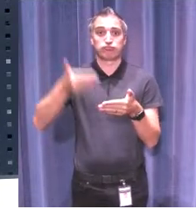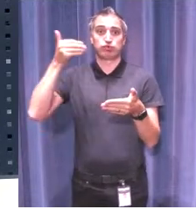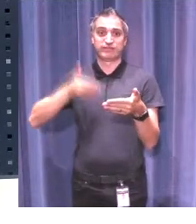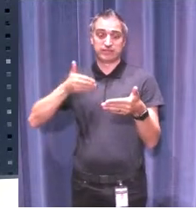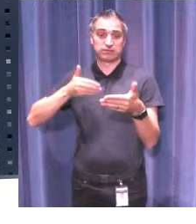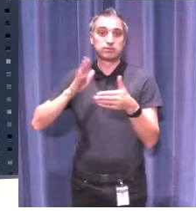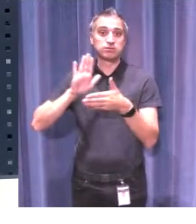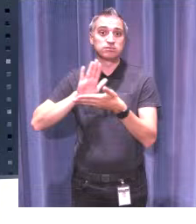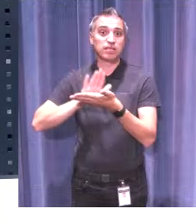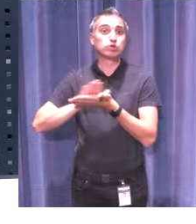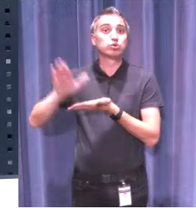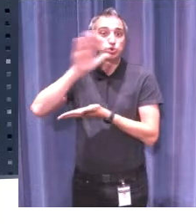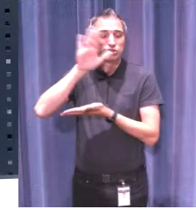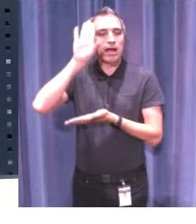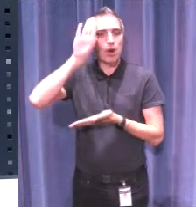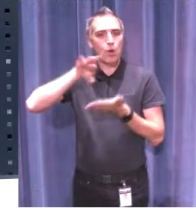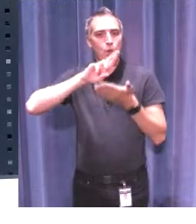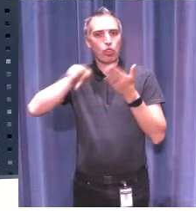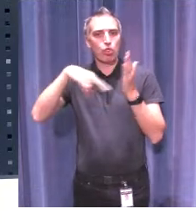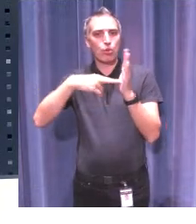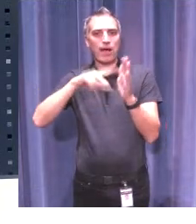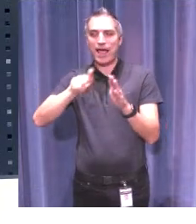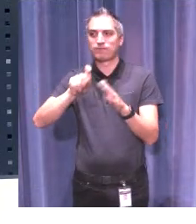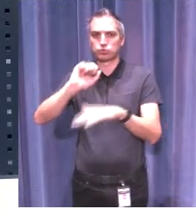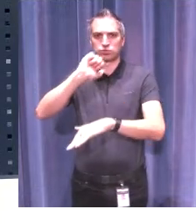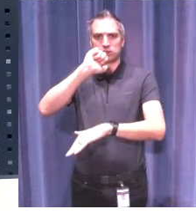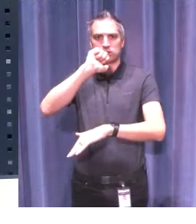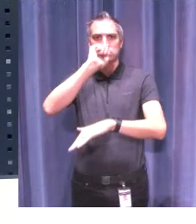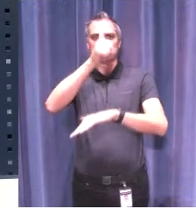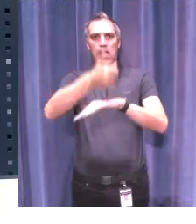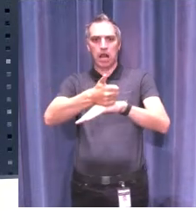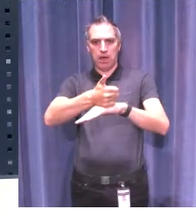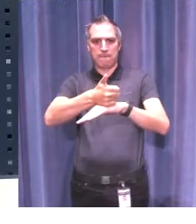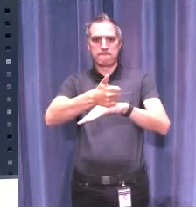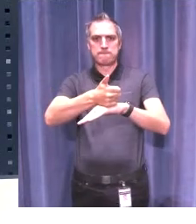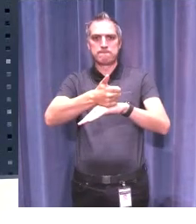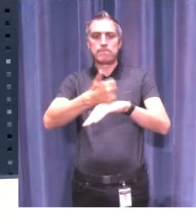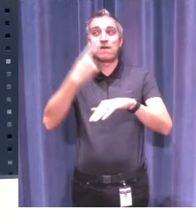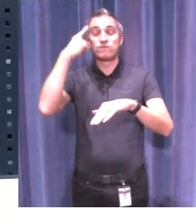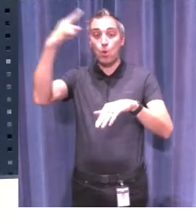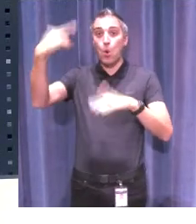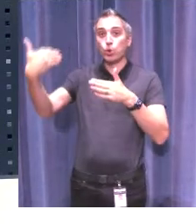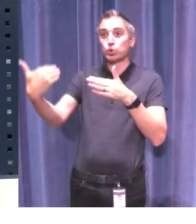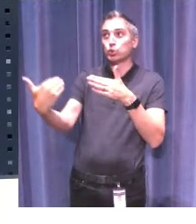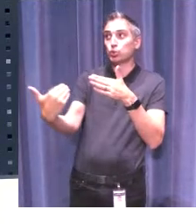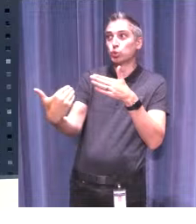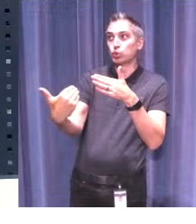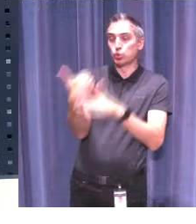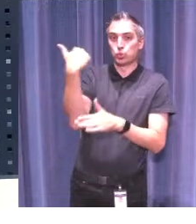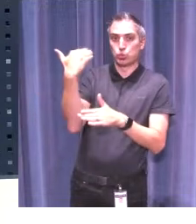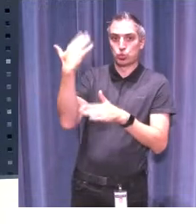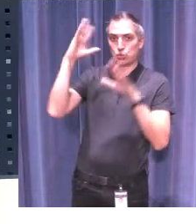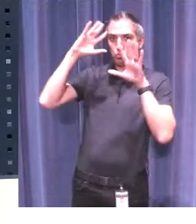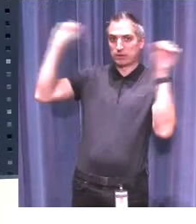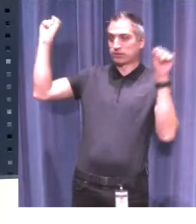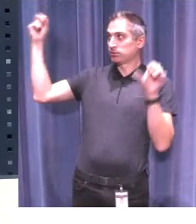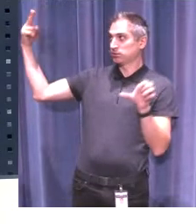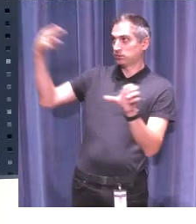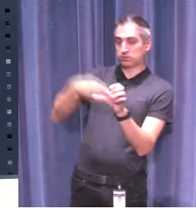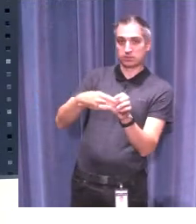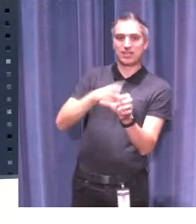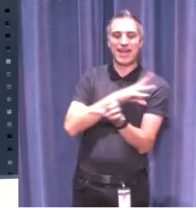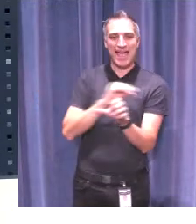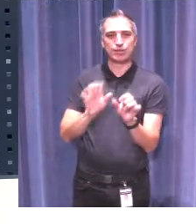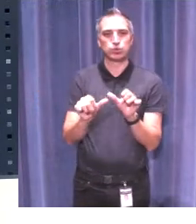that the role really involves setting the stage for the incoming president and continuing the